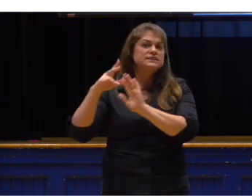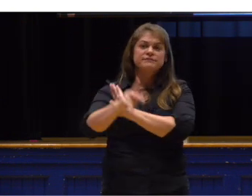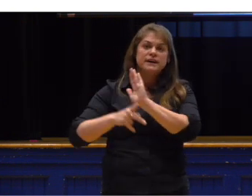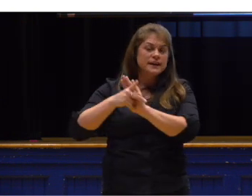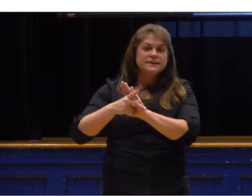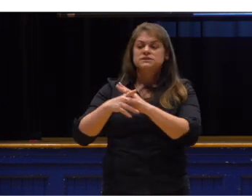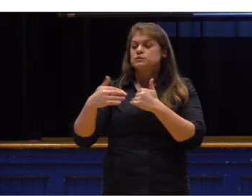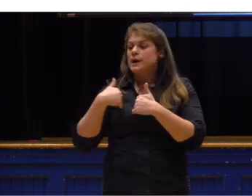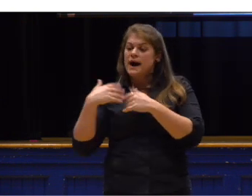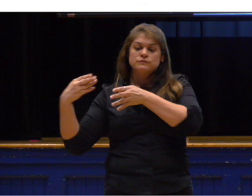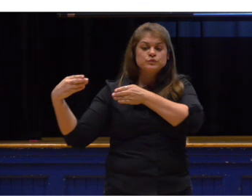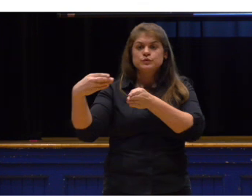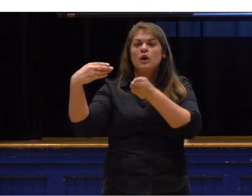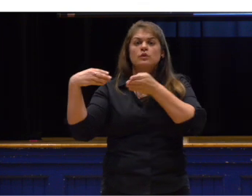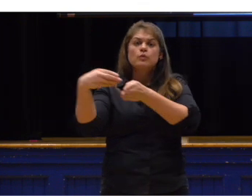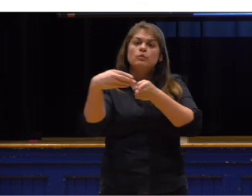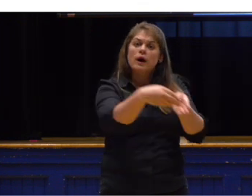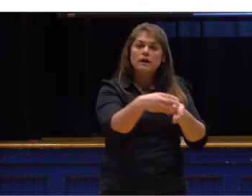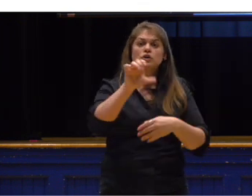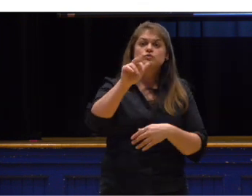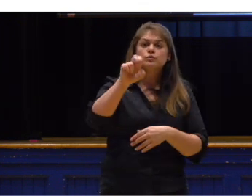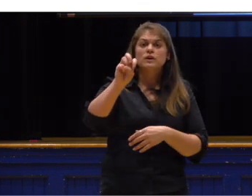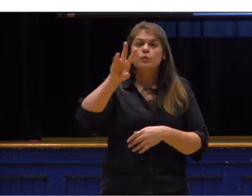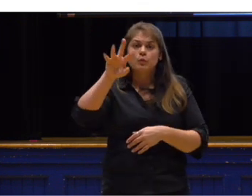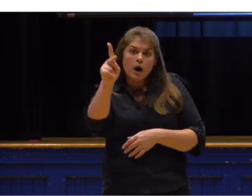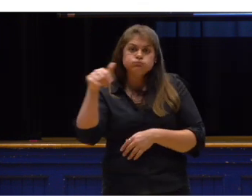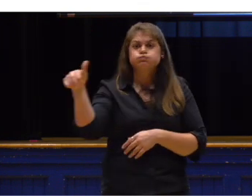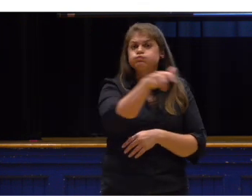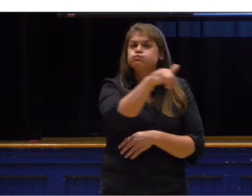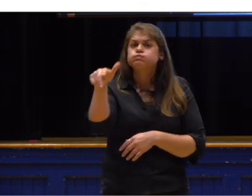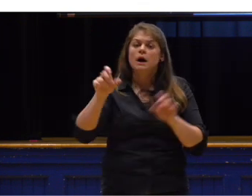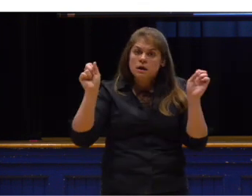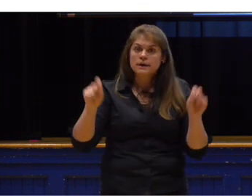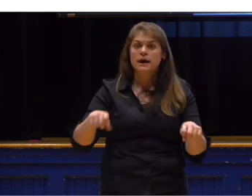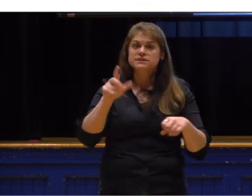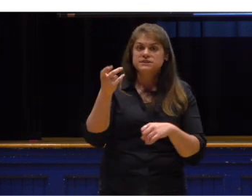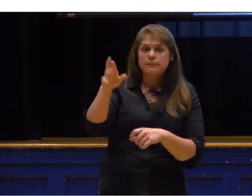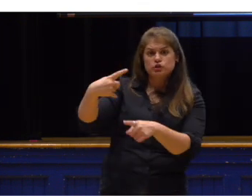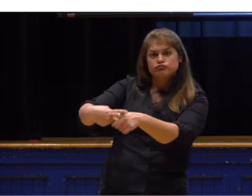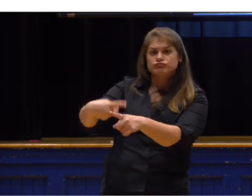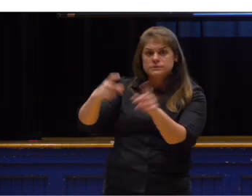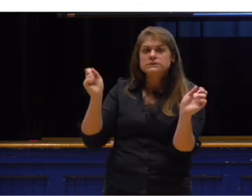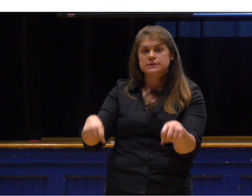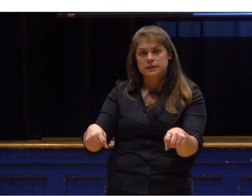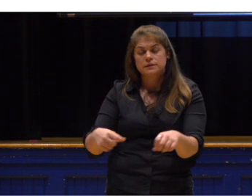phases, buttons, crosswalks for people to be able to get across Sumner Avenue at that point.